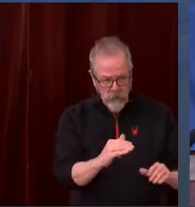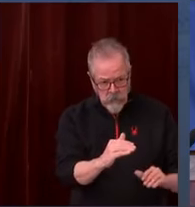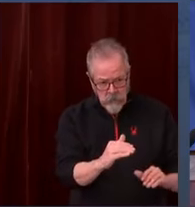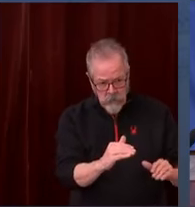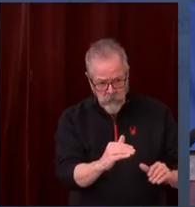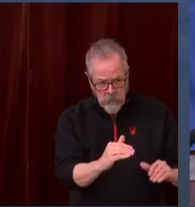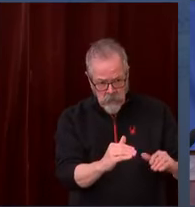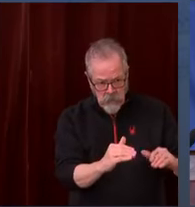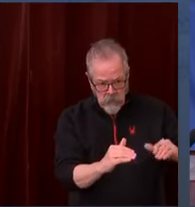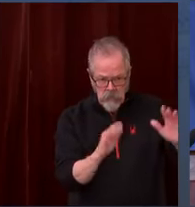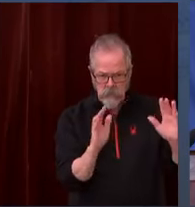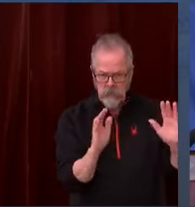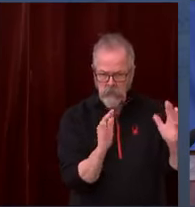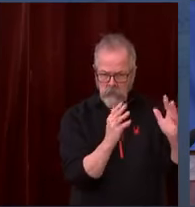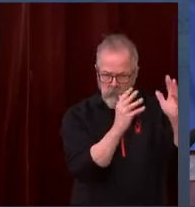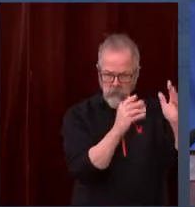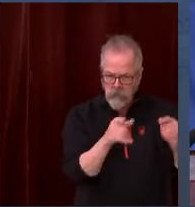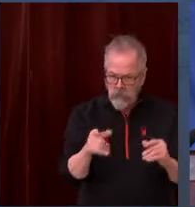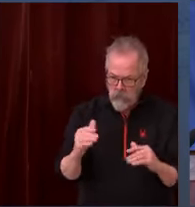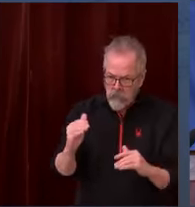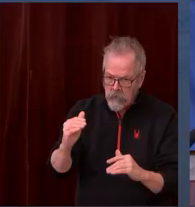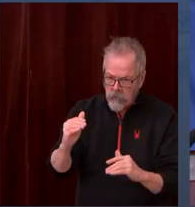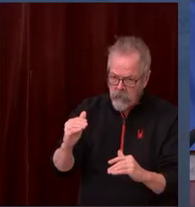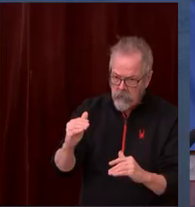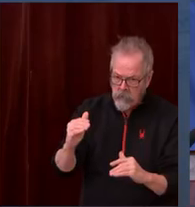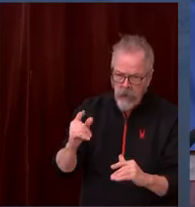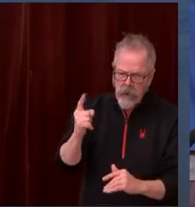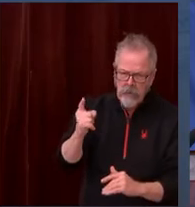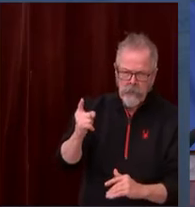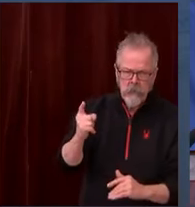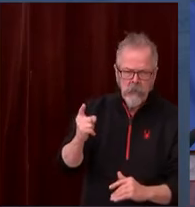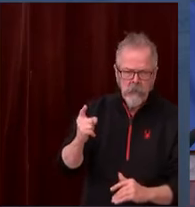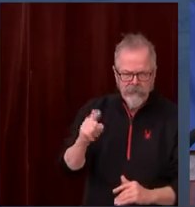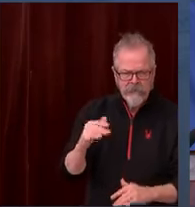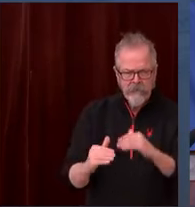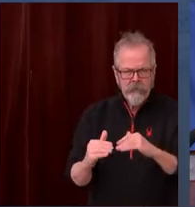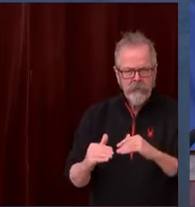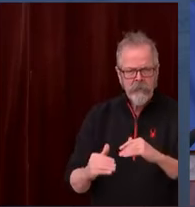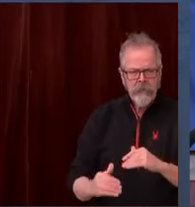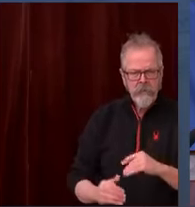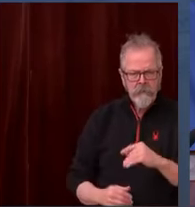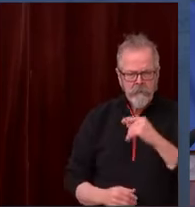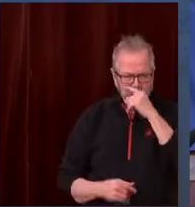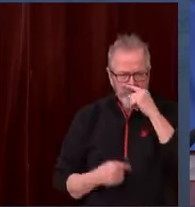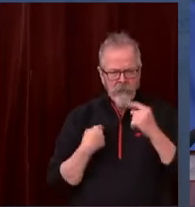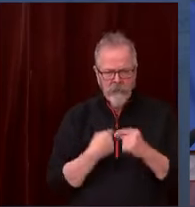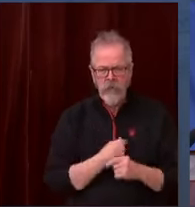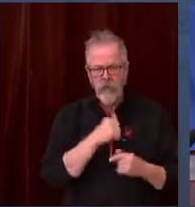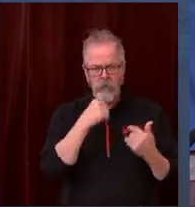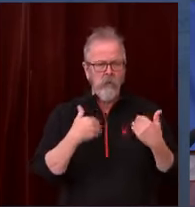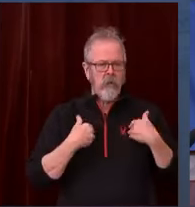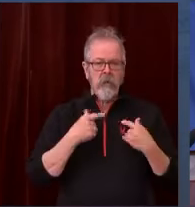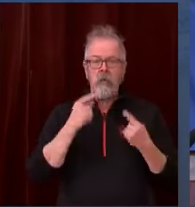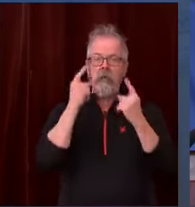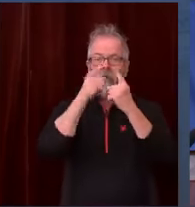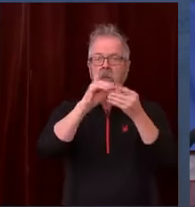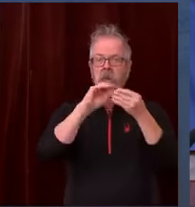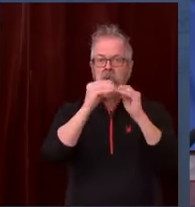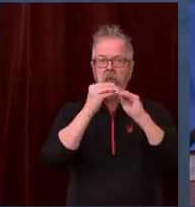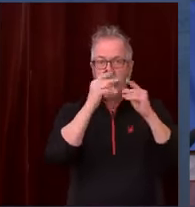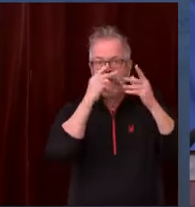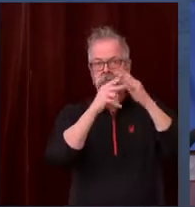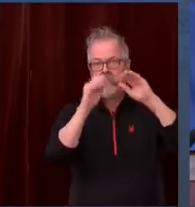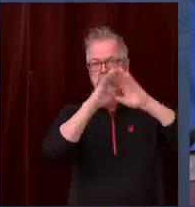all of these measures, and I'm glad we're doing that. And I don't pretend to say these measures are going to eliminate the vestiges of